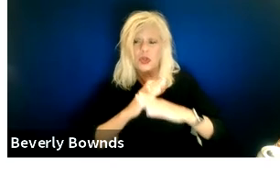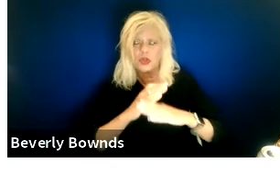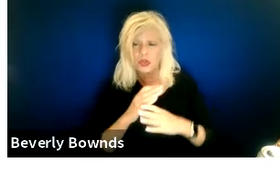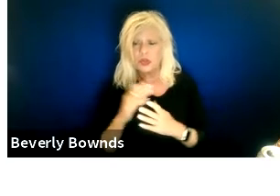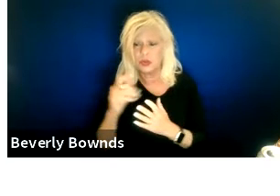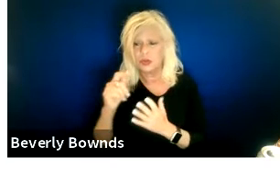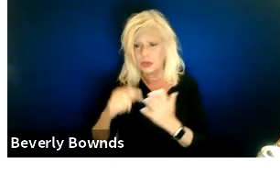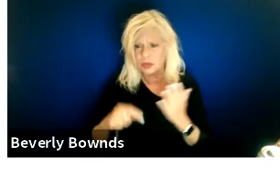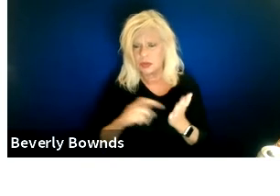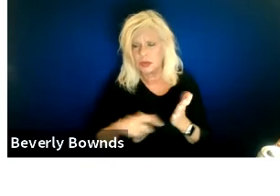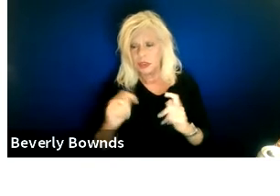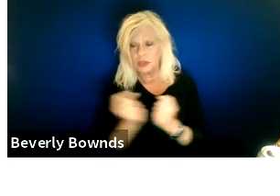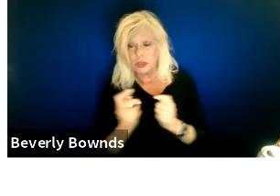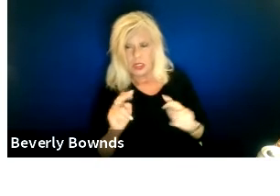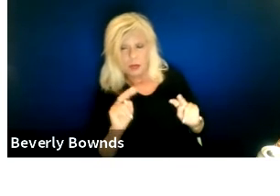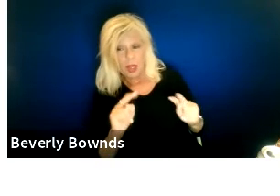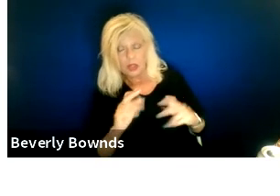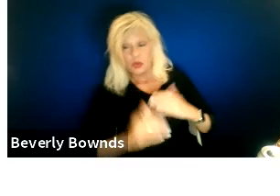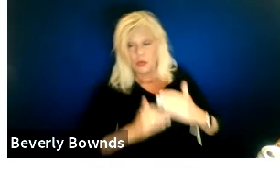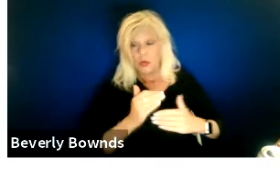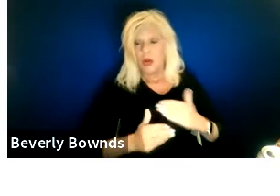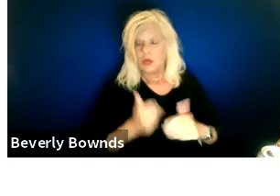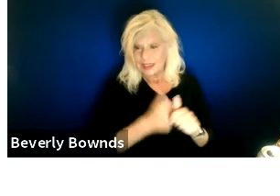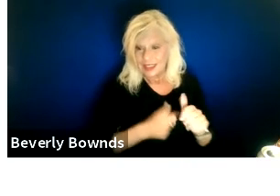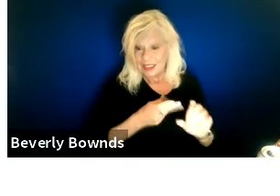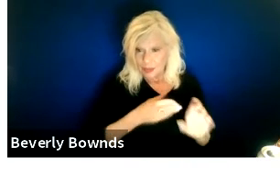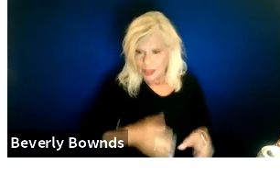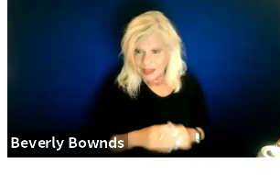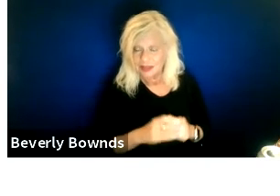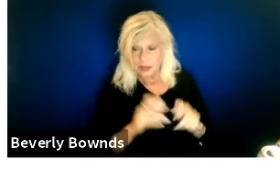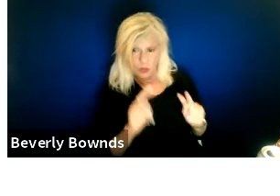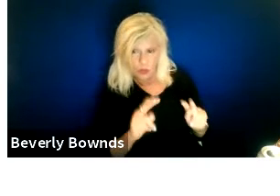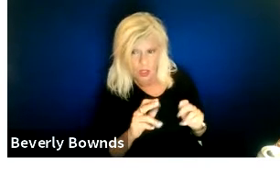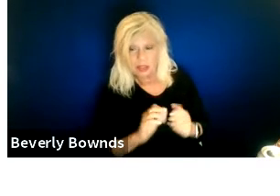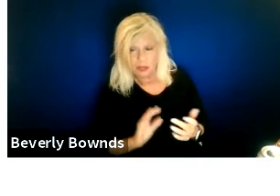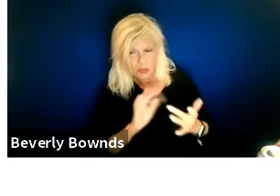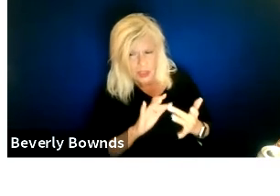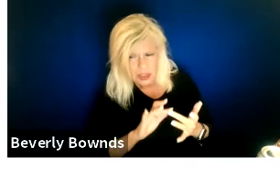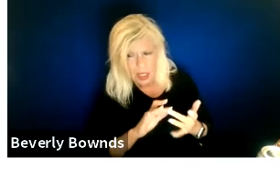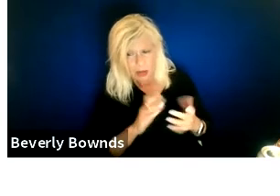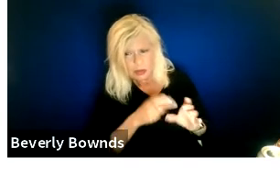because the research team is monitoring the progress, the research team will reach out to them.